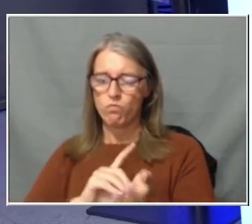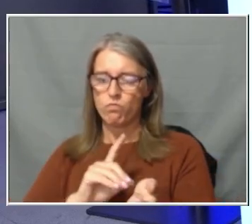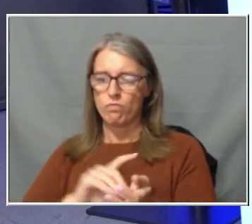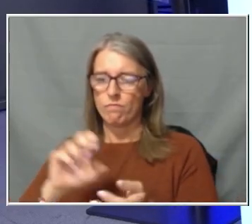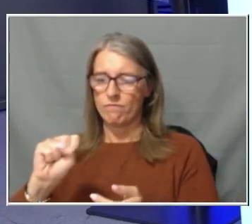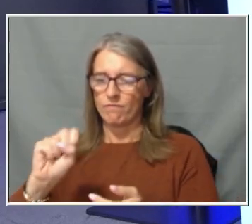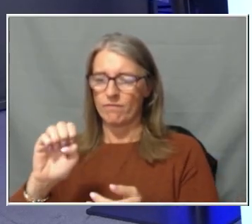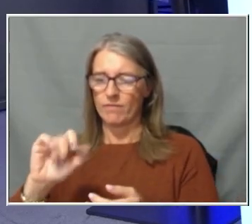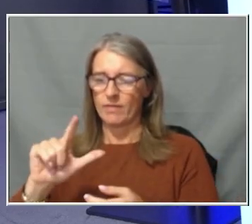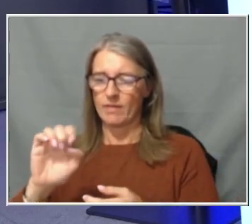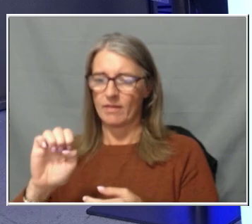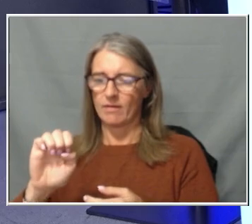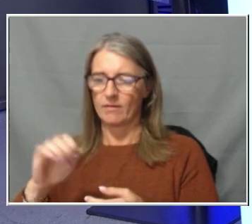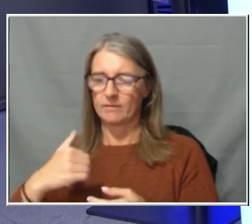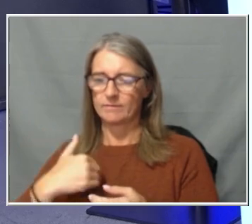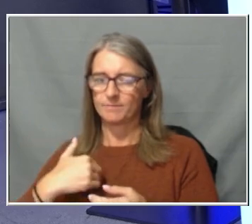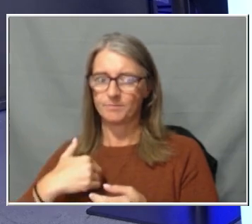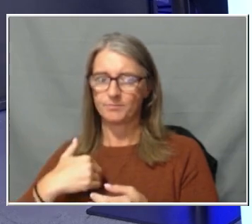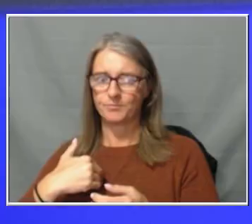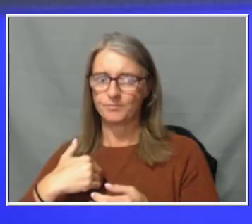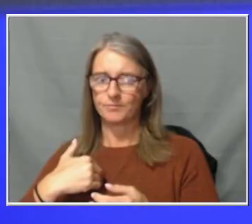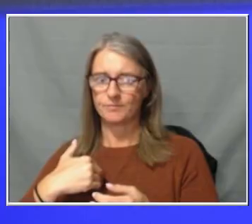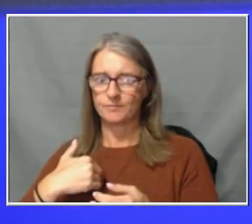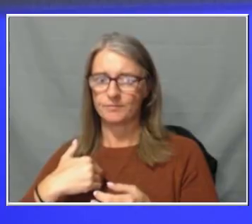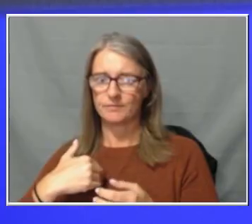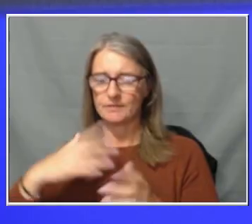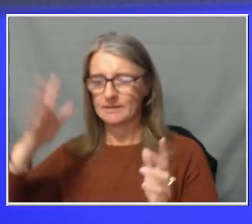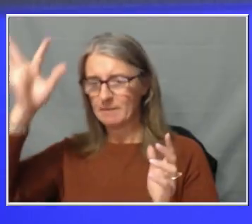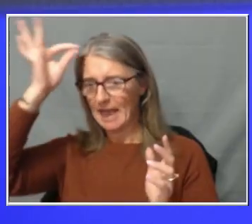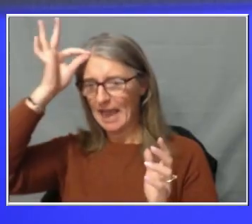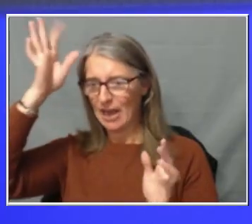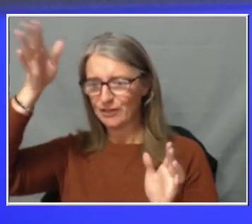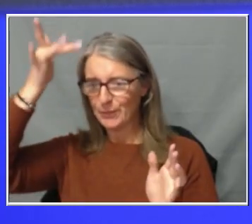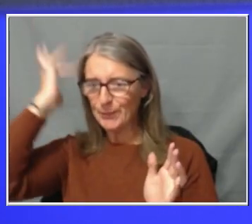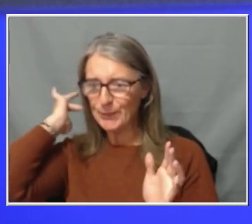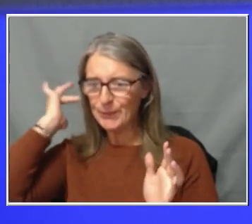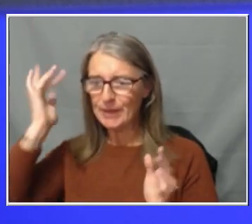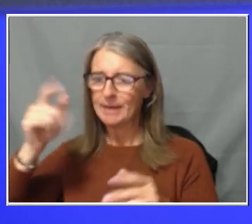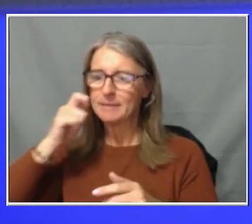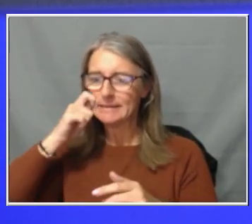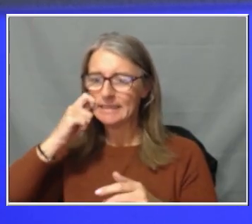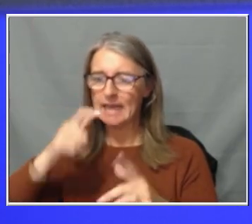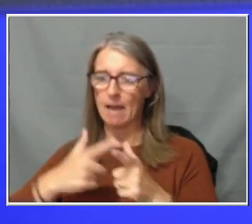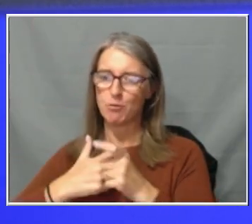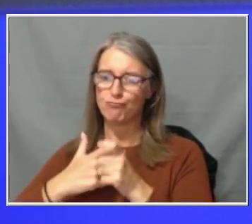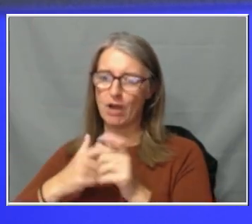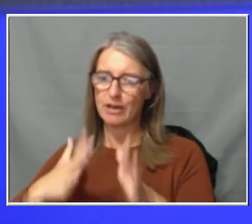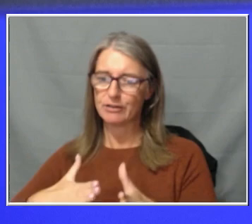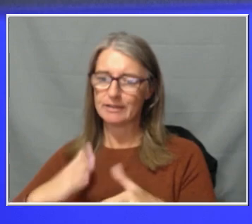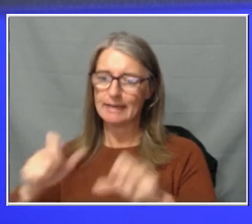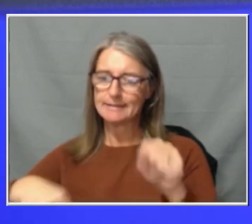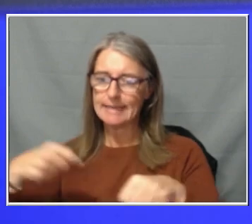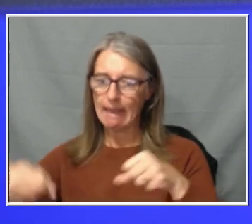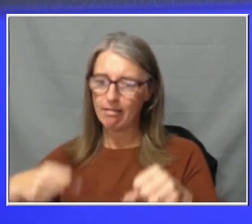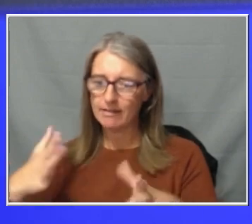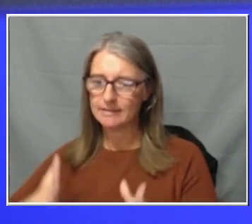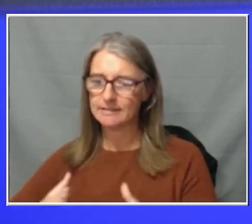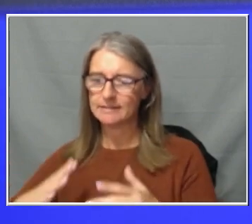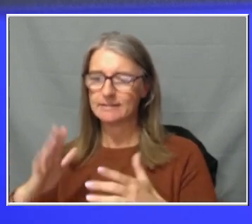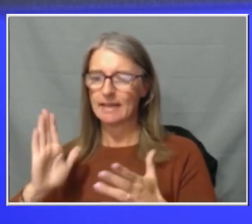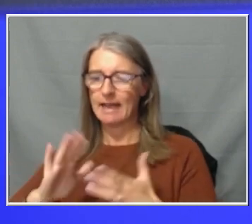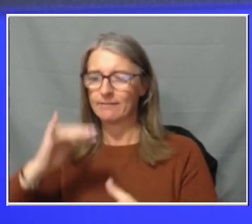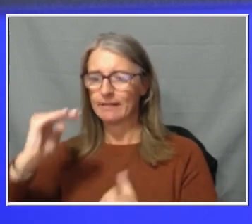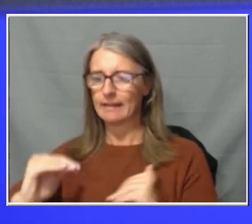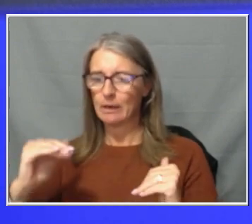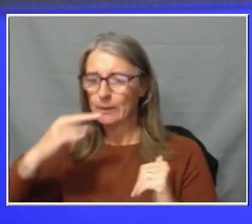tell patients. I have the hairstyle that I have and the skin type that I have. I'm a runner, I'm a cyclist, I have little kids,